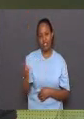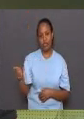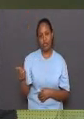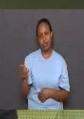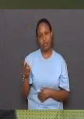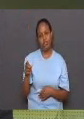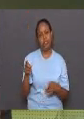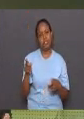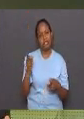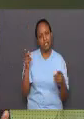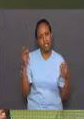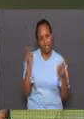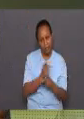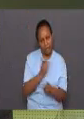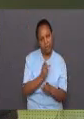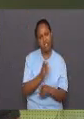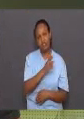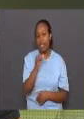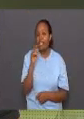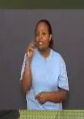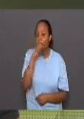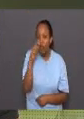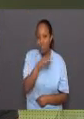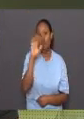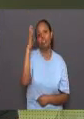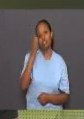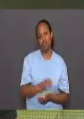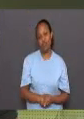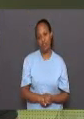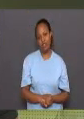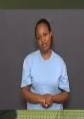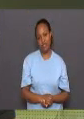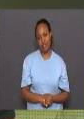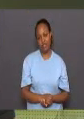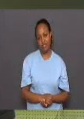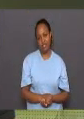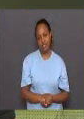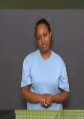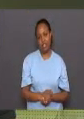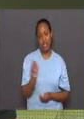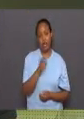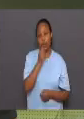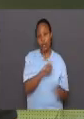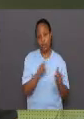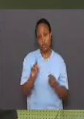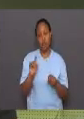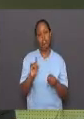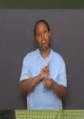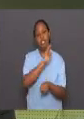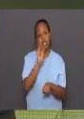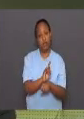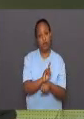them or lying to them. As a result, citizens will